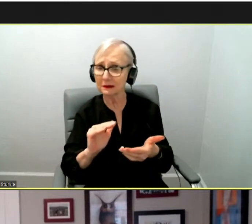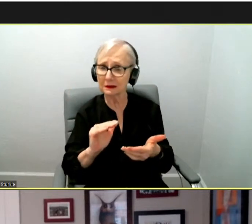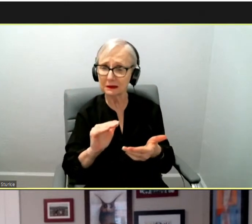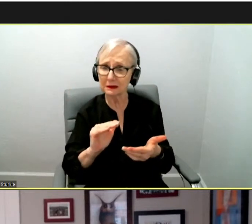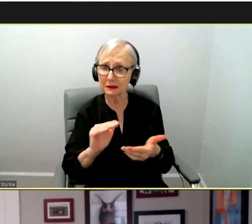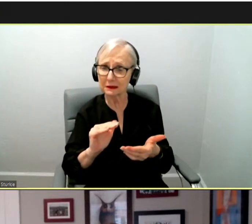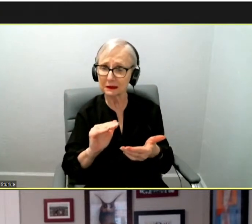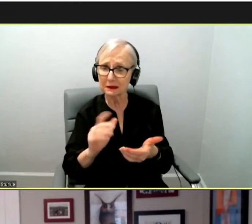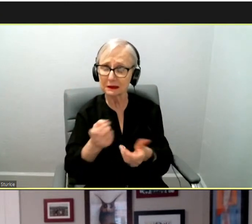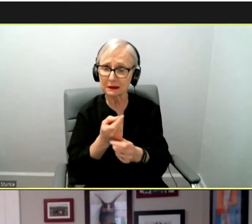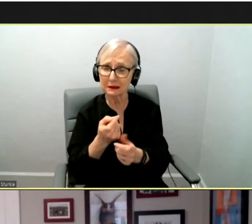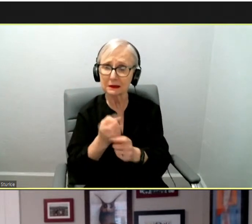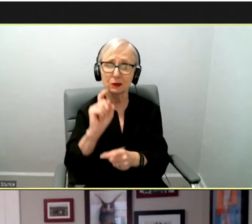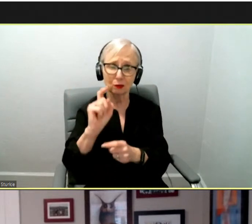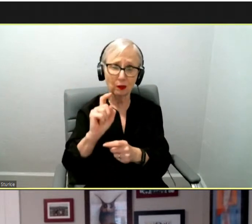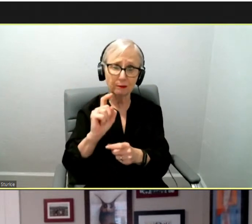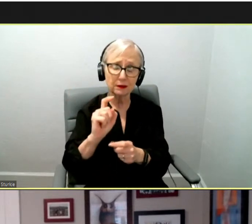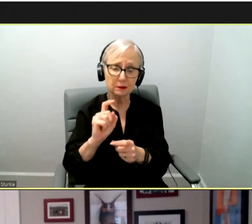disruptive.